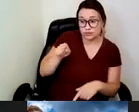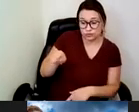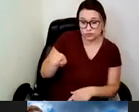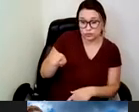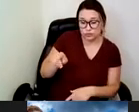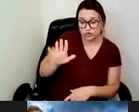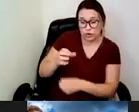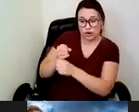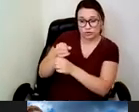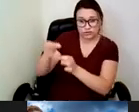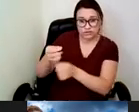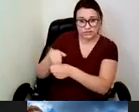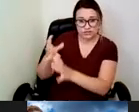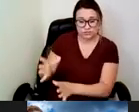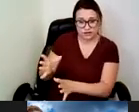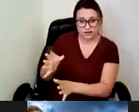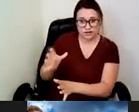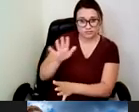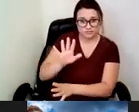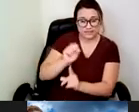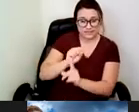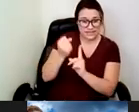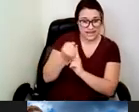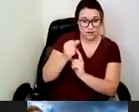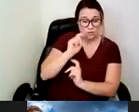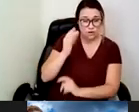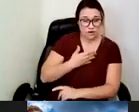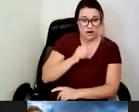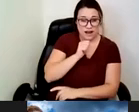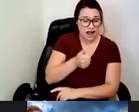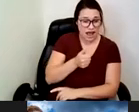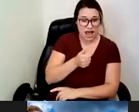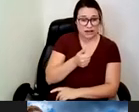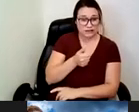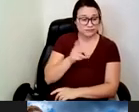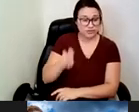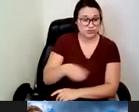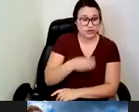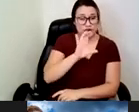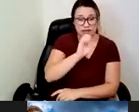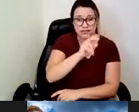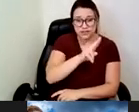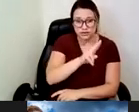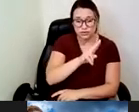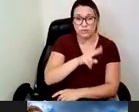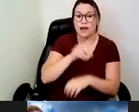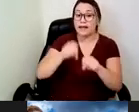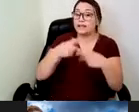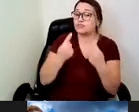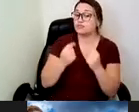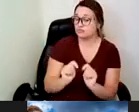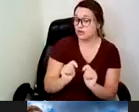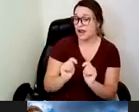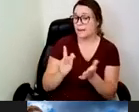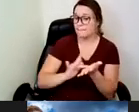maker in that setting where we're not going to escalate to the ICU, I can try antibiotics. I can try oxygen.